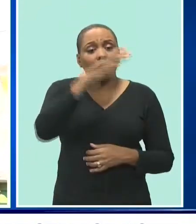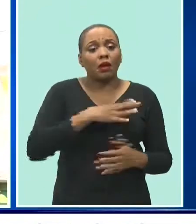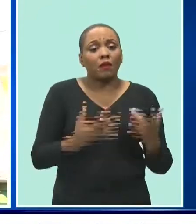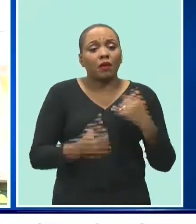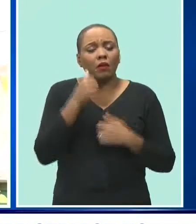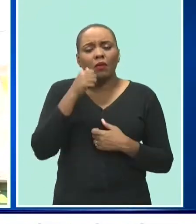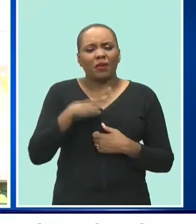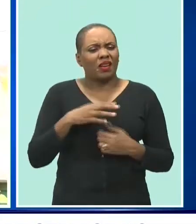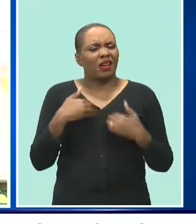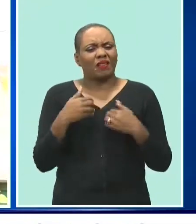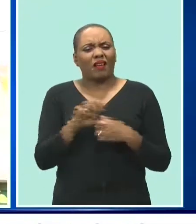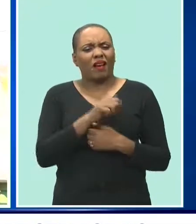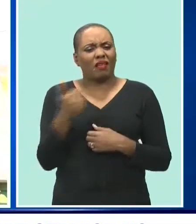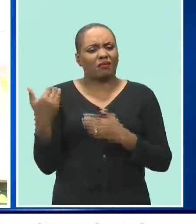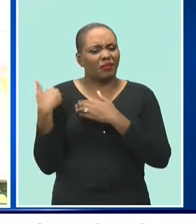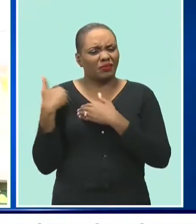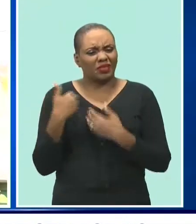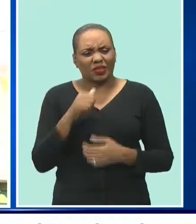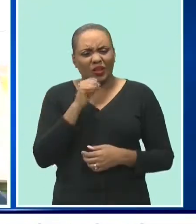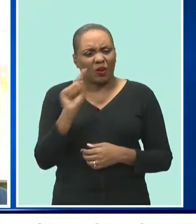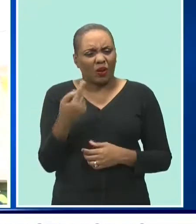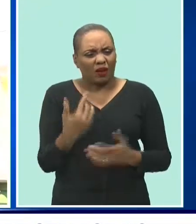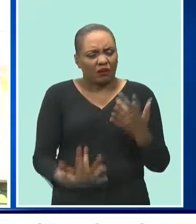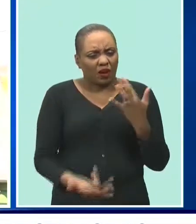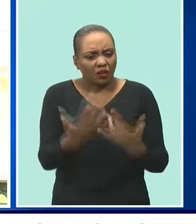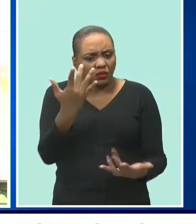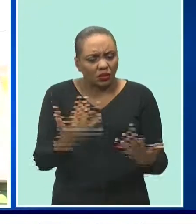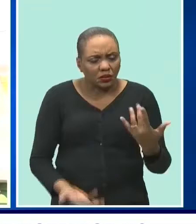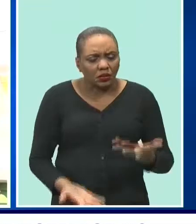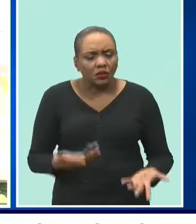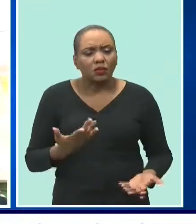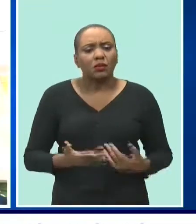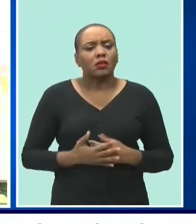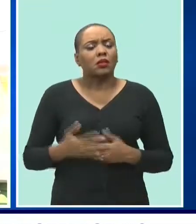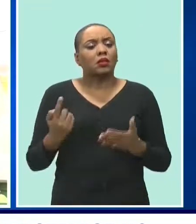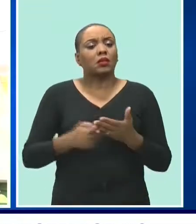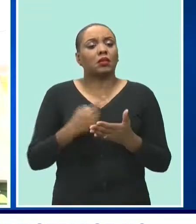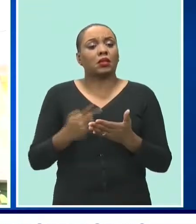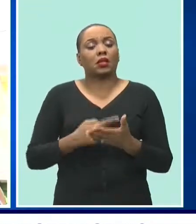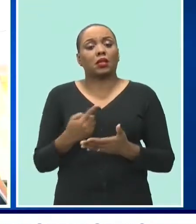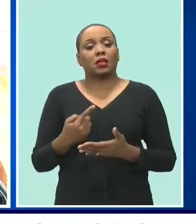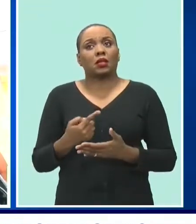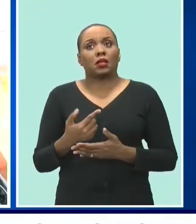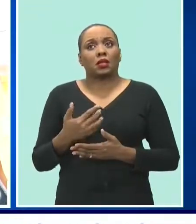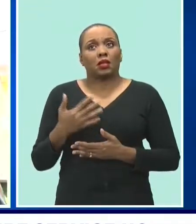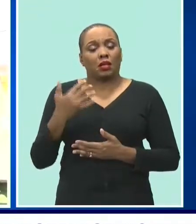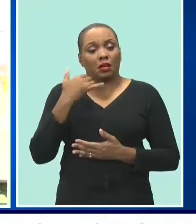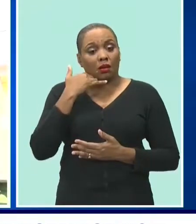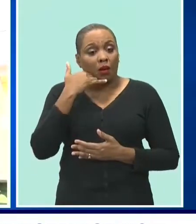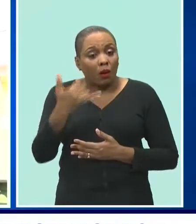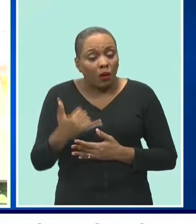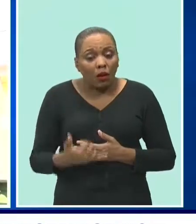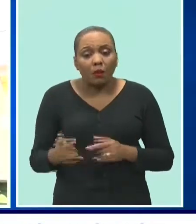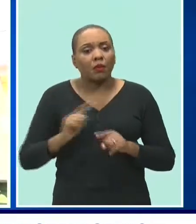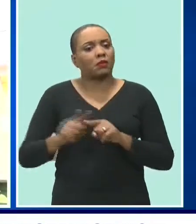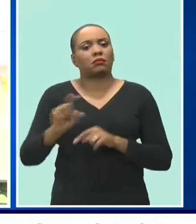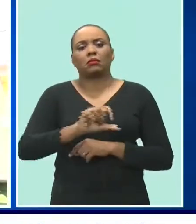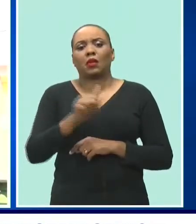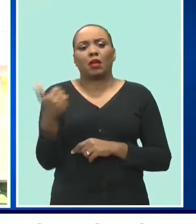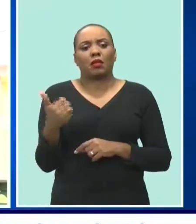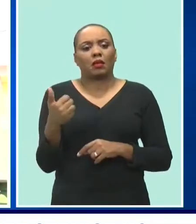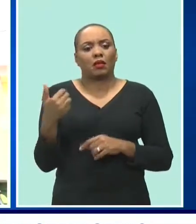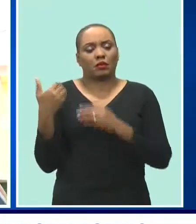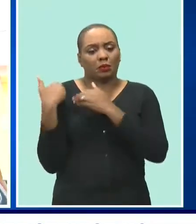just when a fire takes place that you get a call and you're on your way. They have other statutory duties, as you